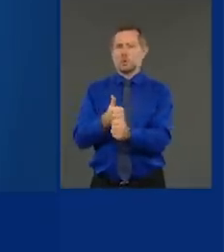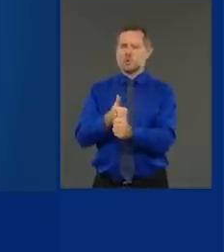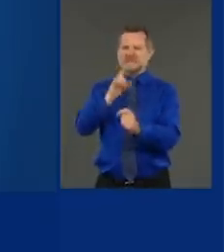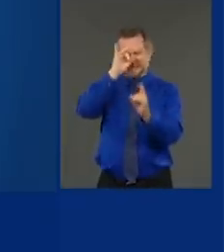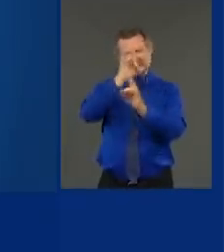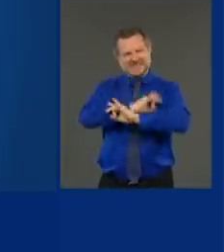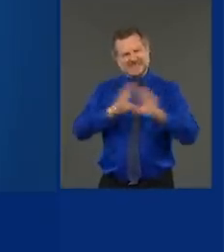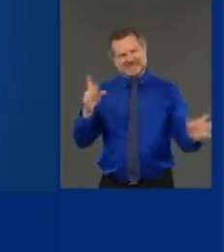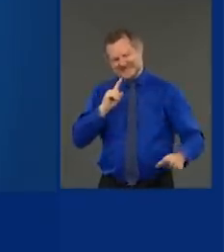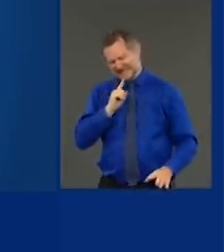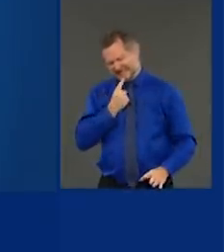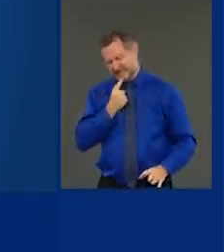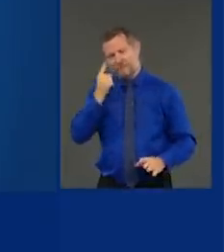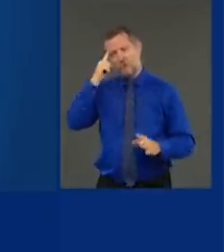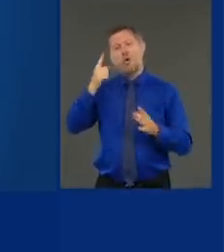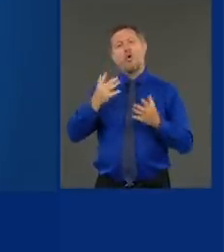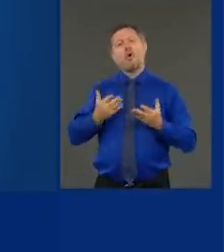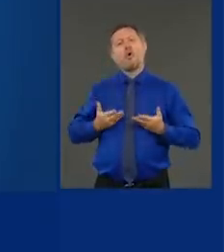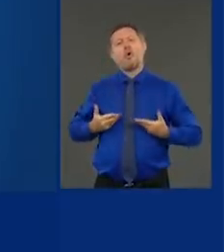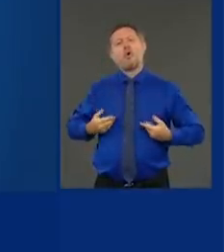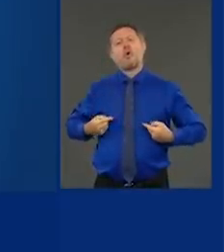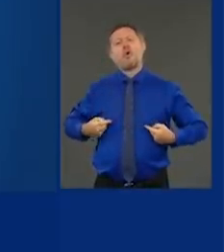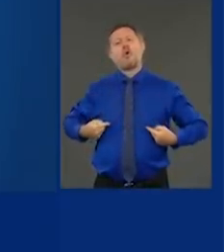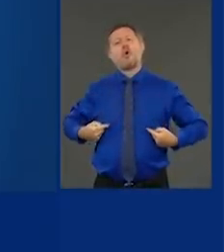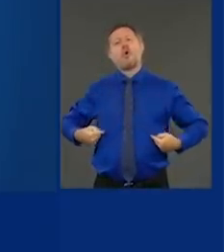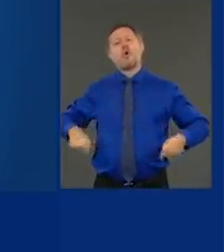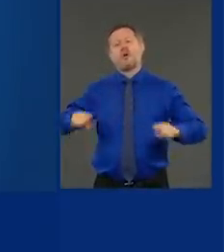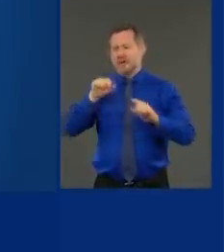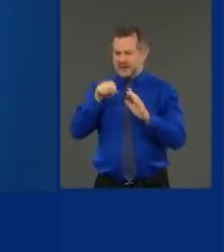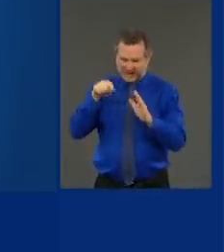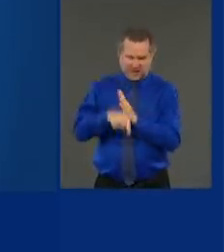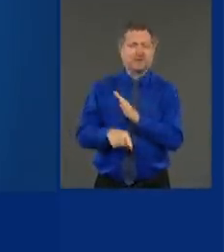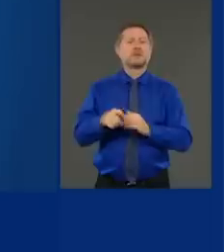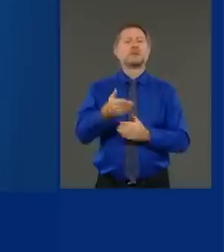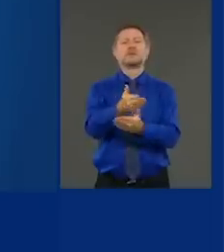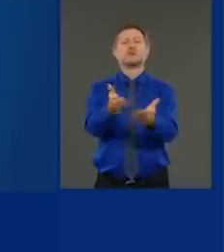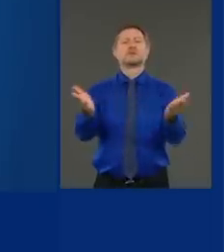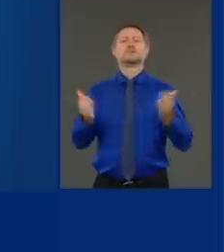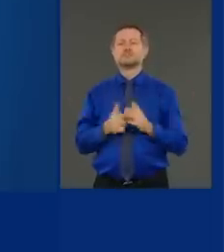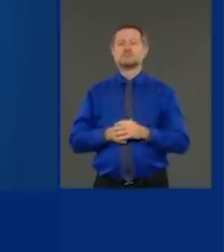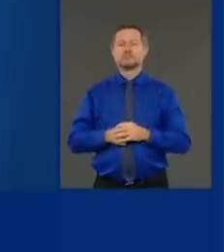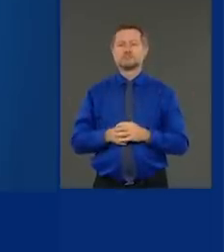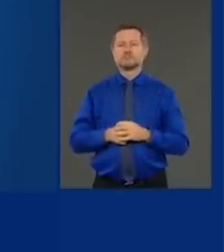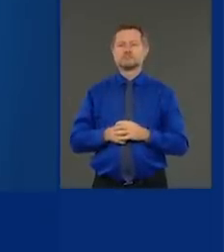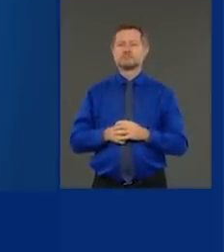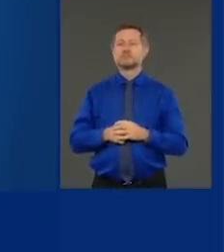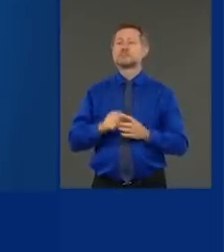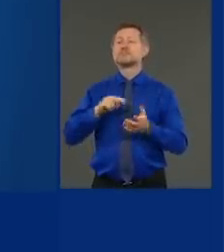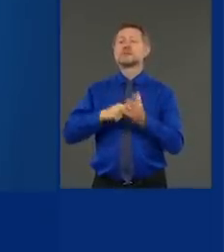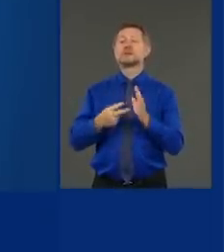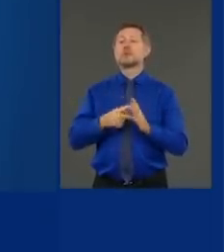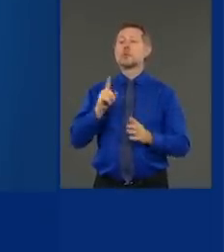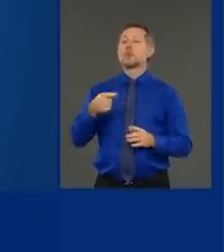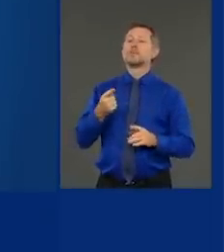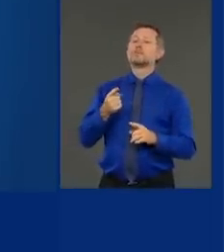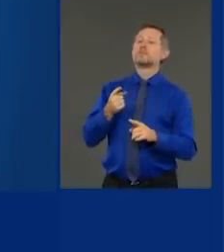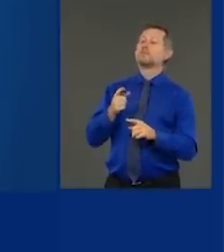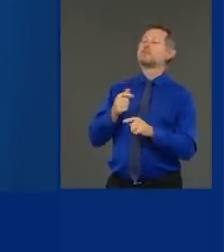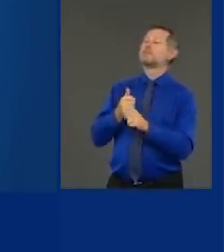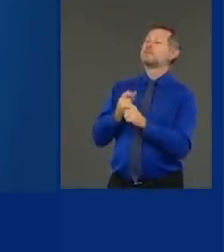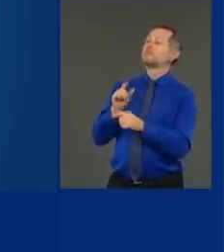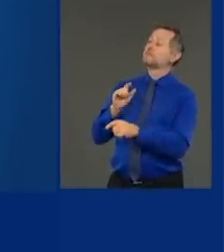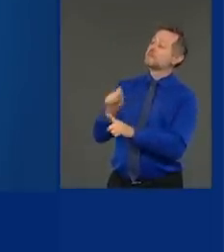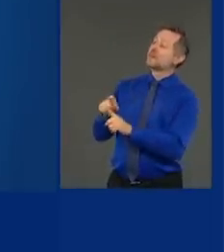serious. And it's deadly serious for all of us. It's not deadly serious for Democrats. It's not